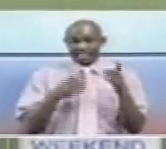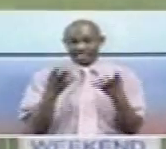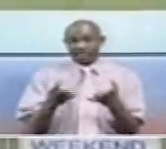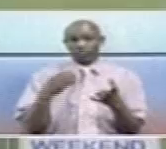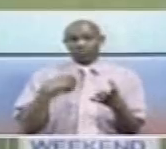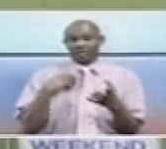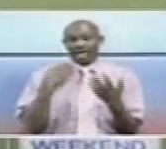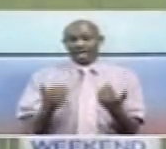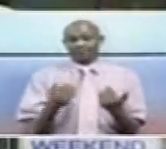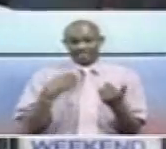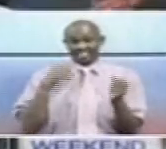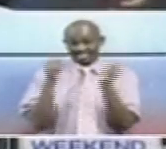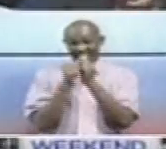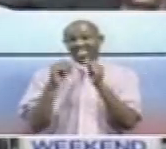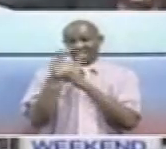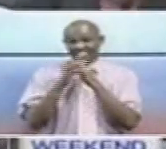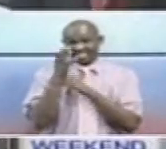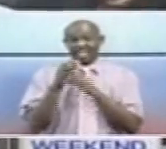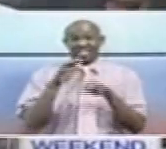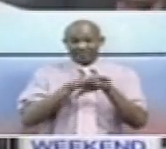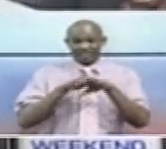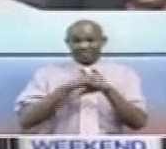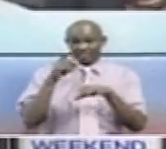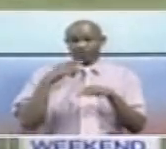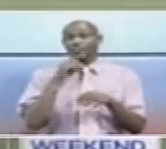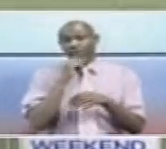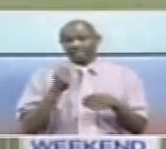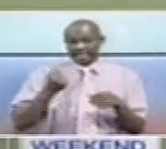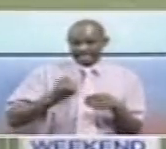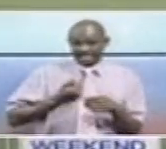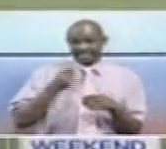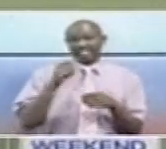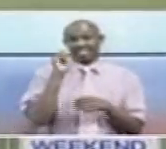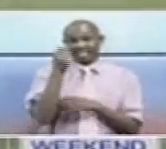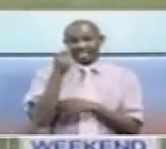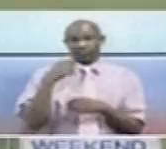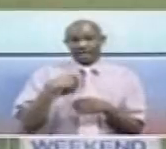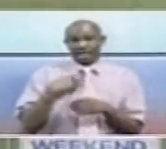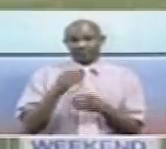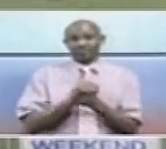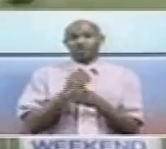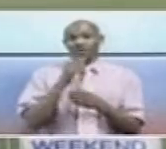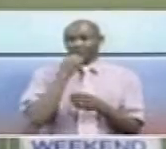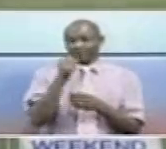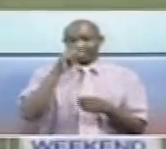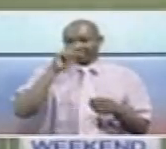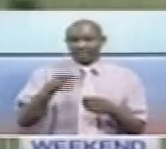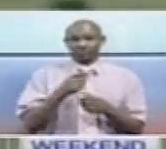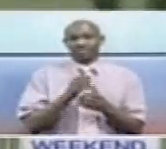played in 10 countries in Africa, and the winning boys and girls team in Kenya will pocket 500,000 shillings.